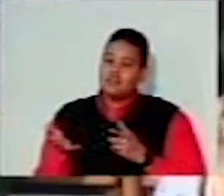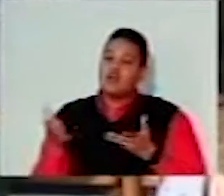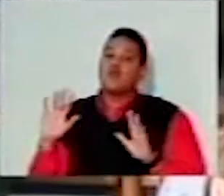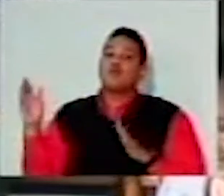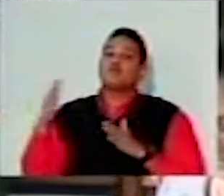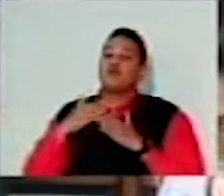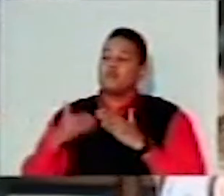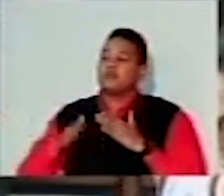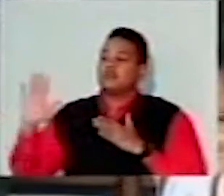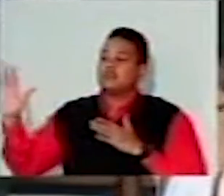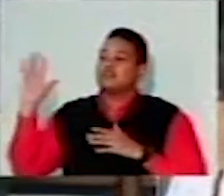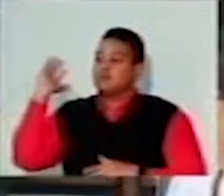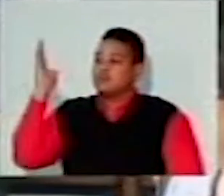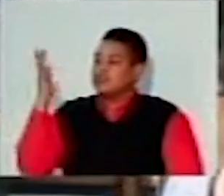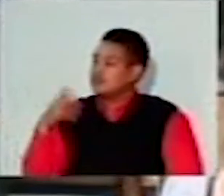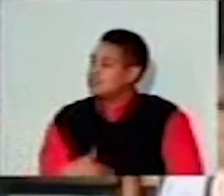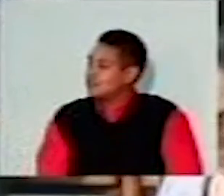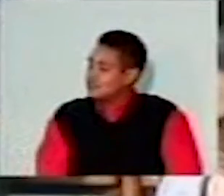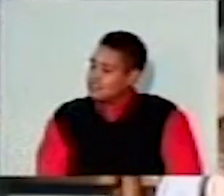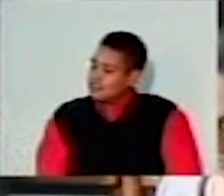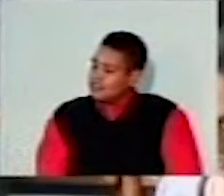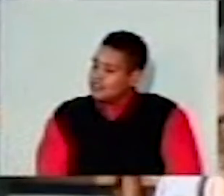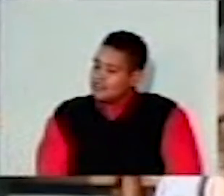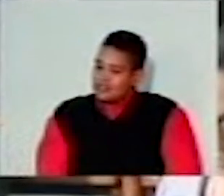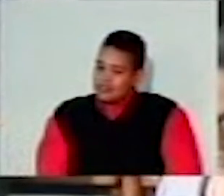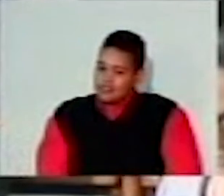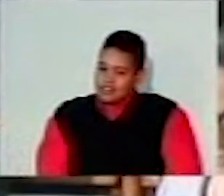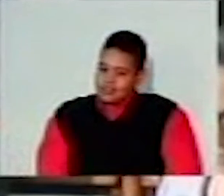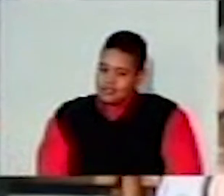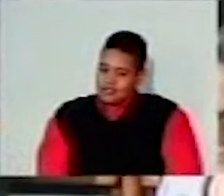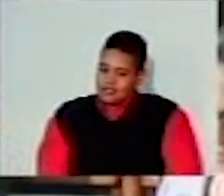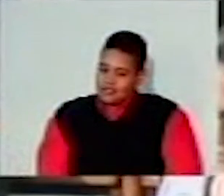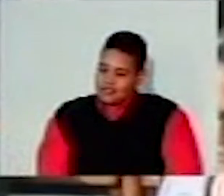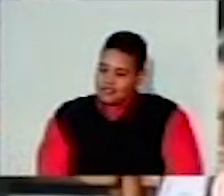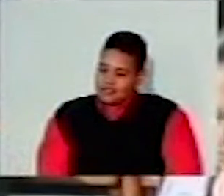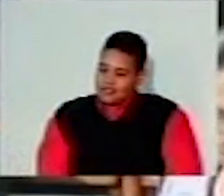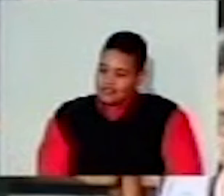minutes. How much? I didn't get it. 5 minutes?